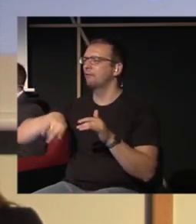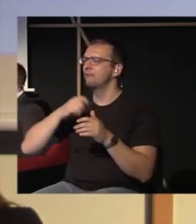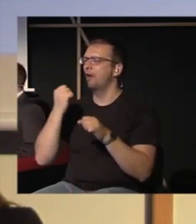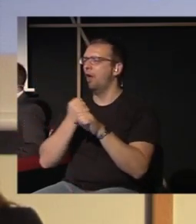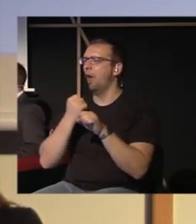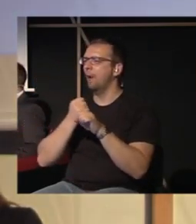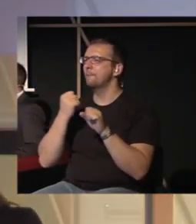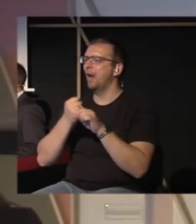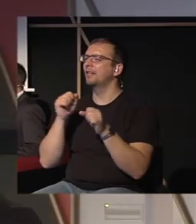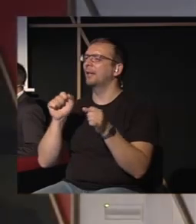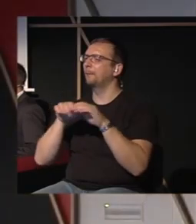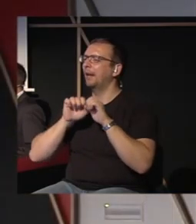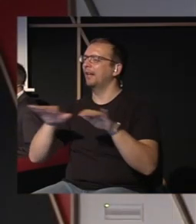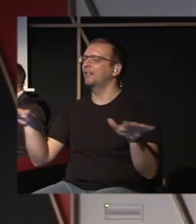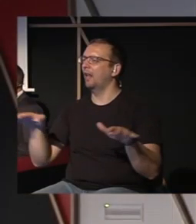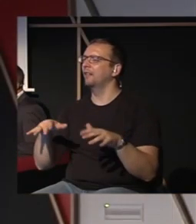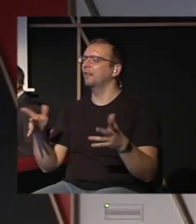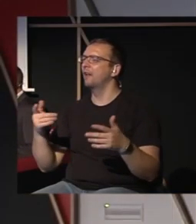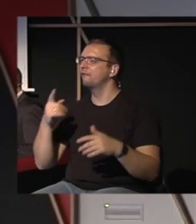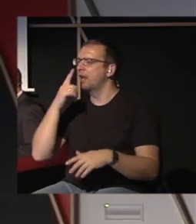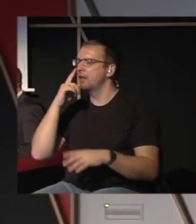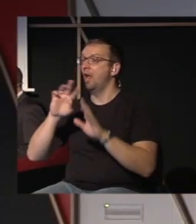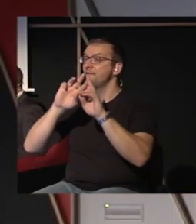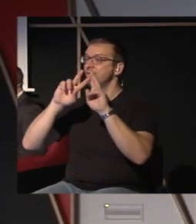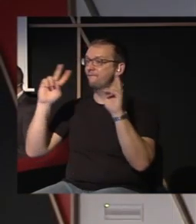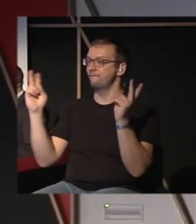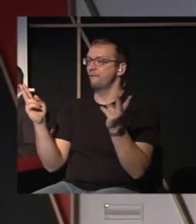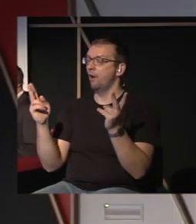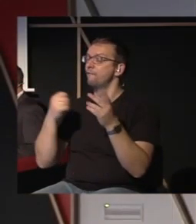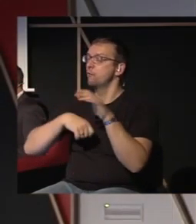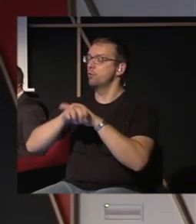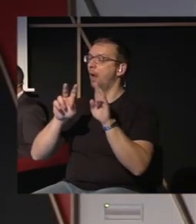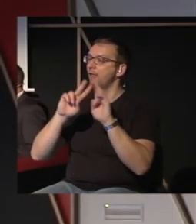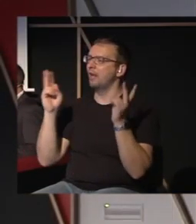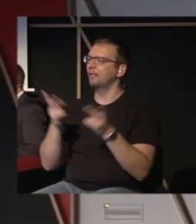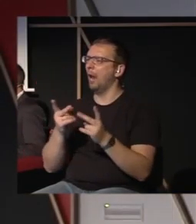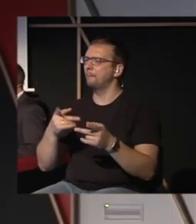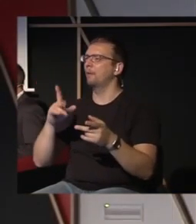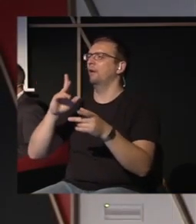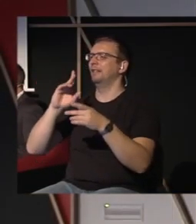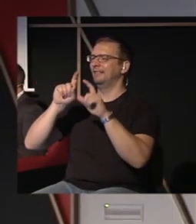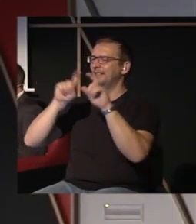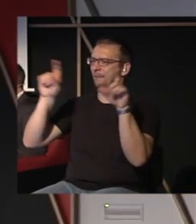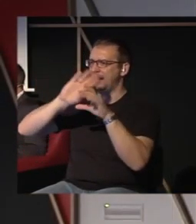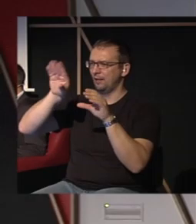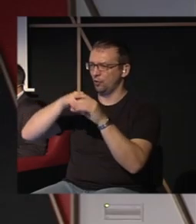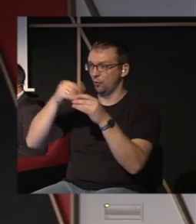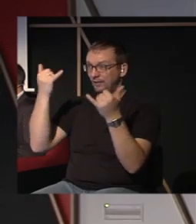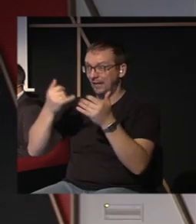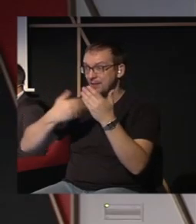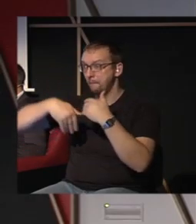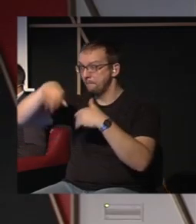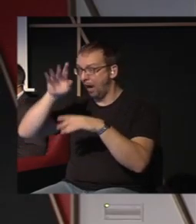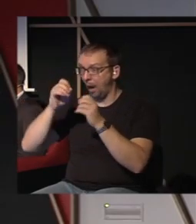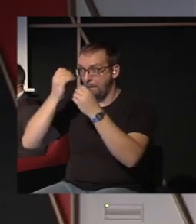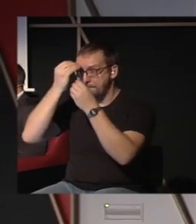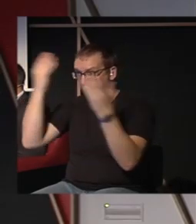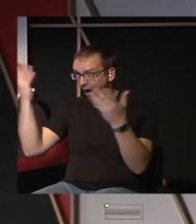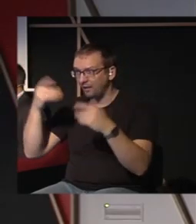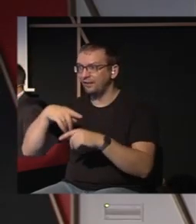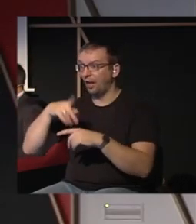It was very important, was very interesting, because as I said earlier, one of the main topics is raising